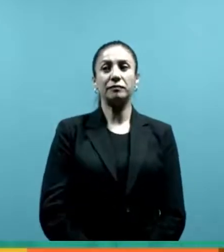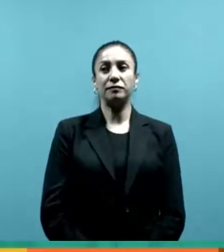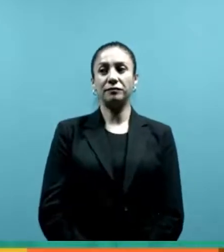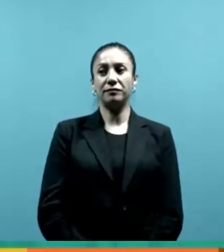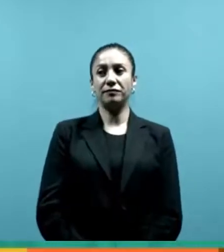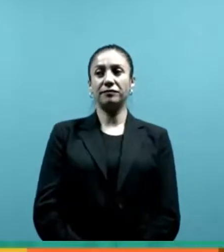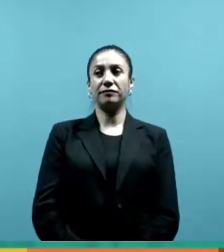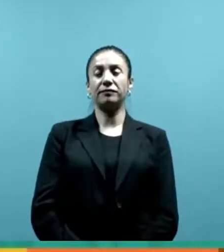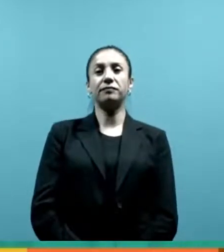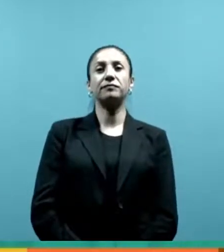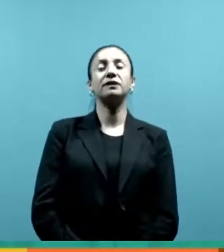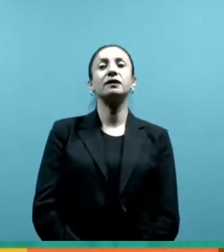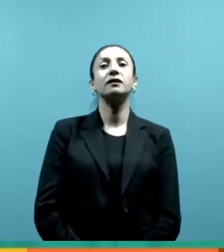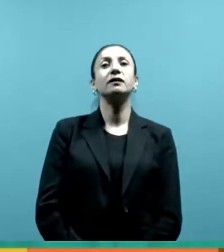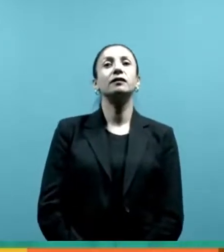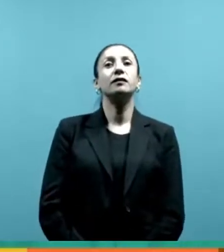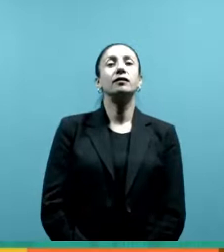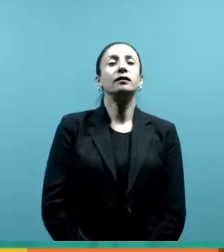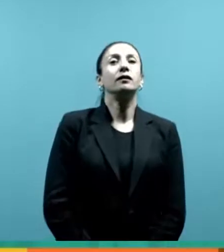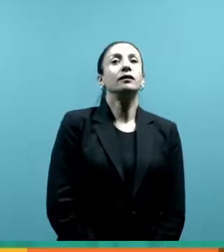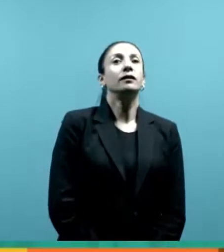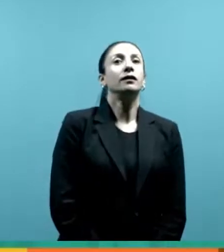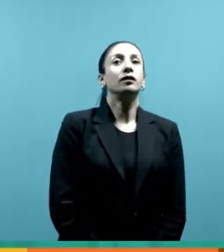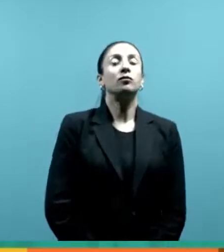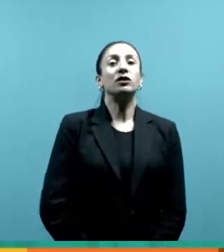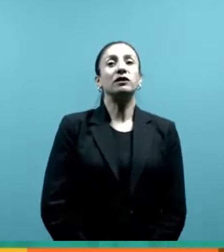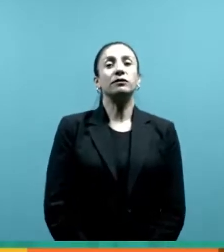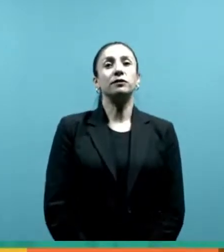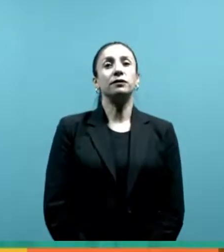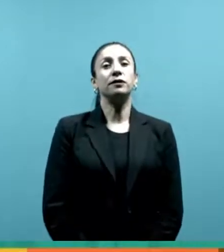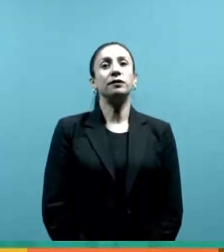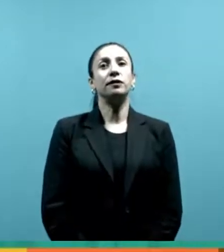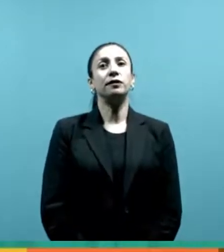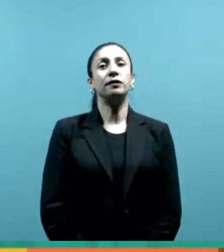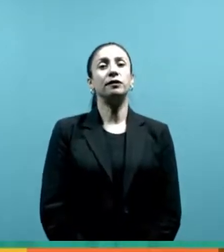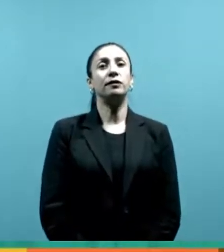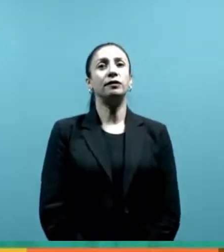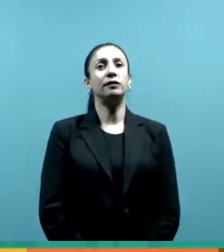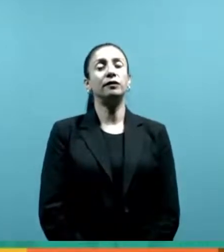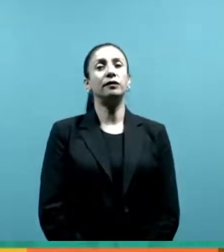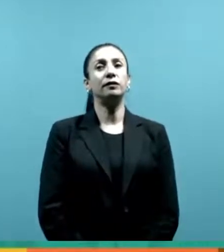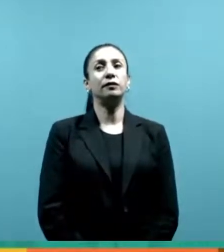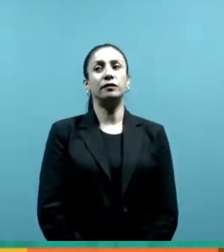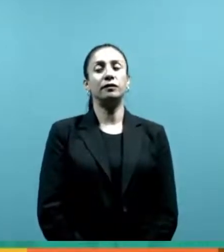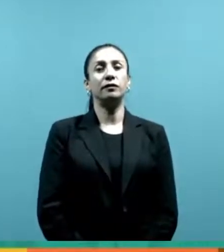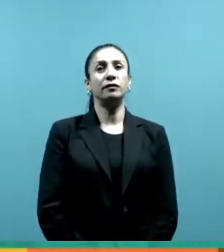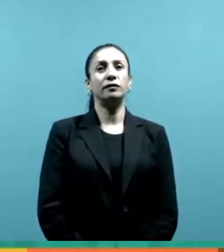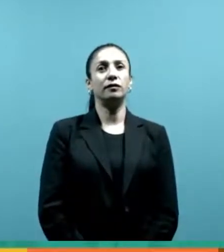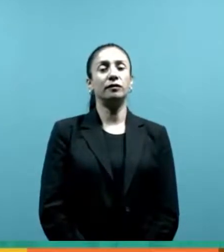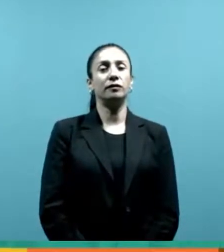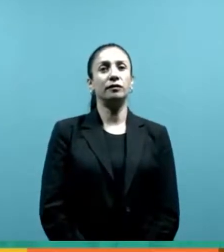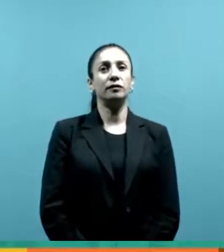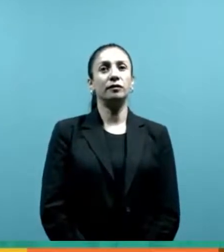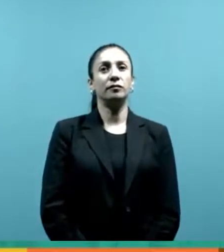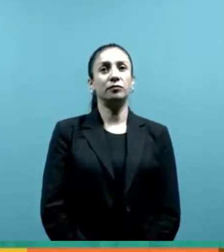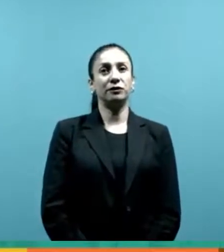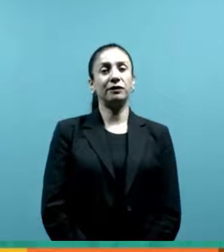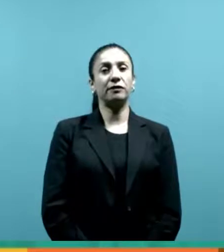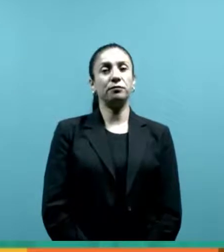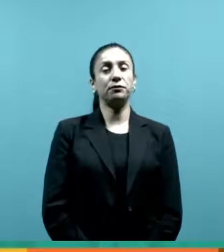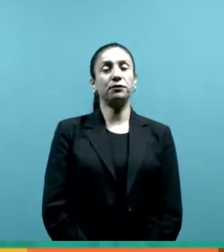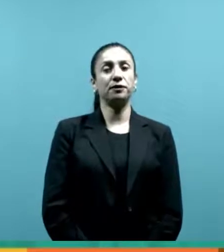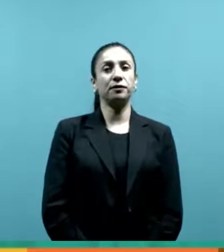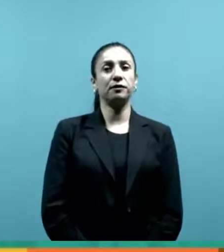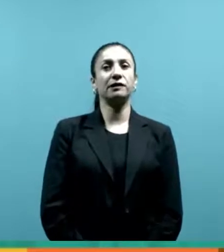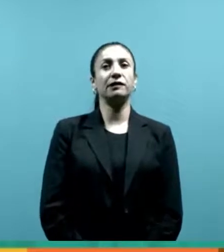the whole world where some people stood by. And then there's a question, what do you do with this? The visit is not only about